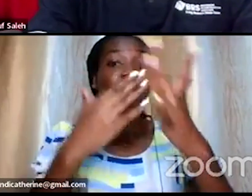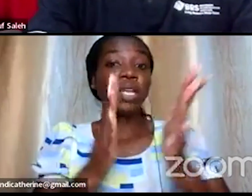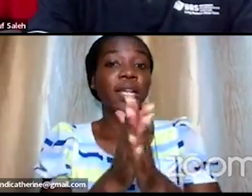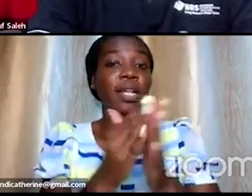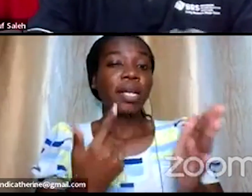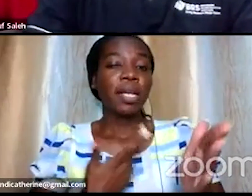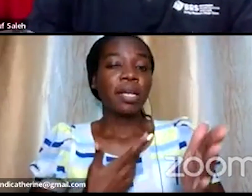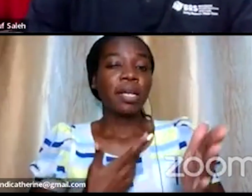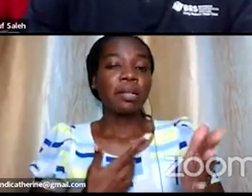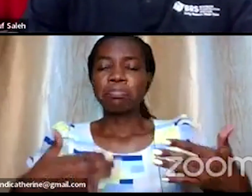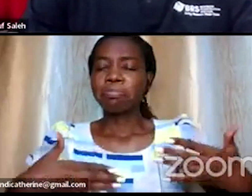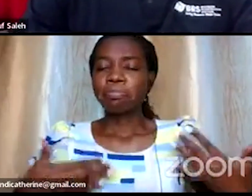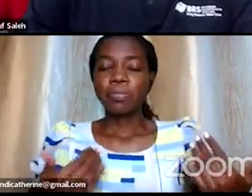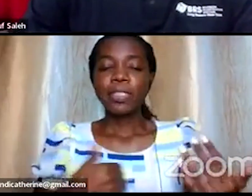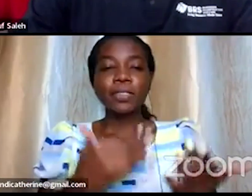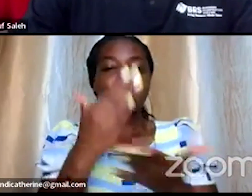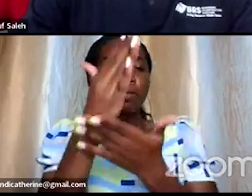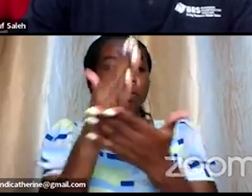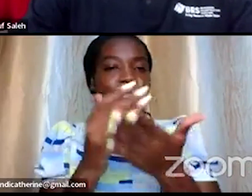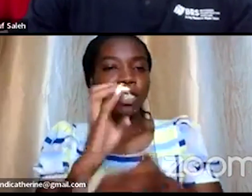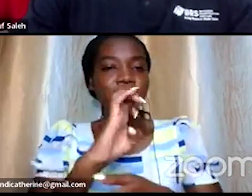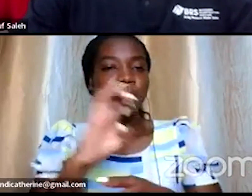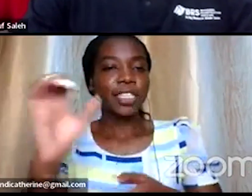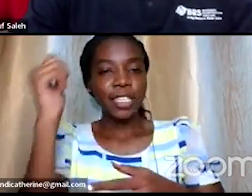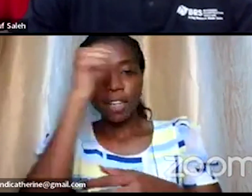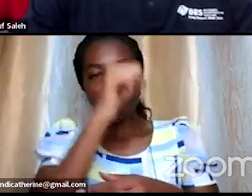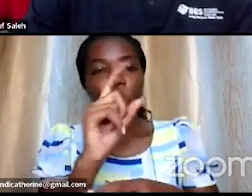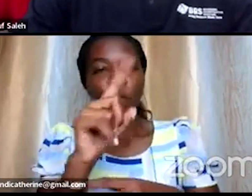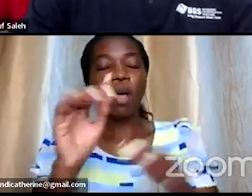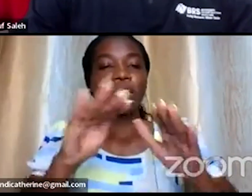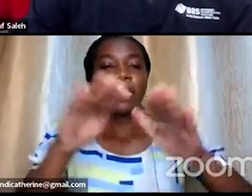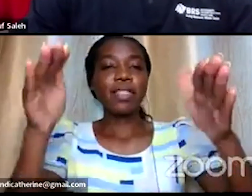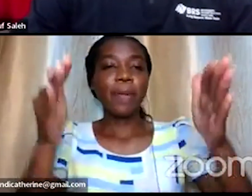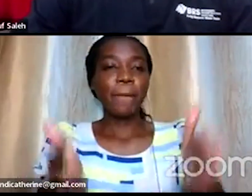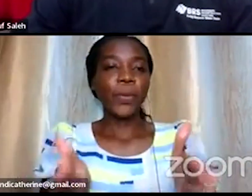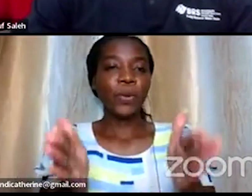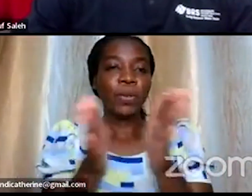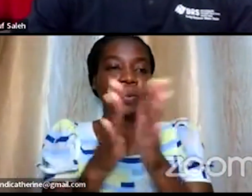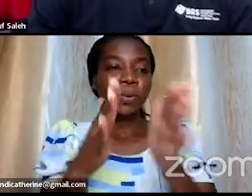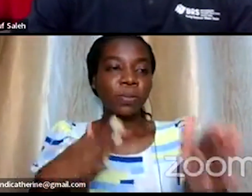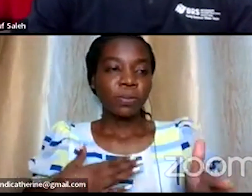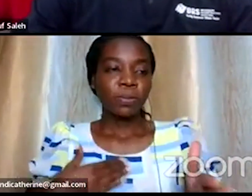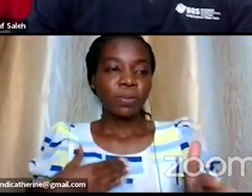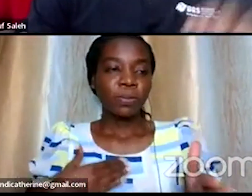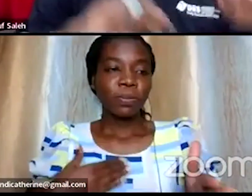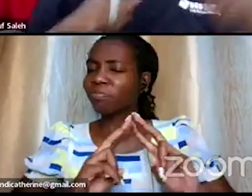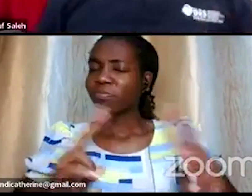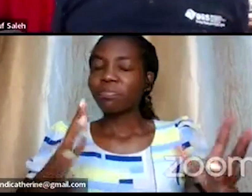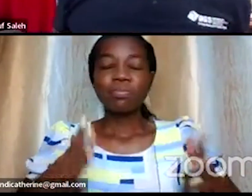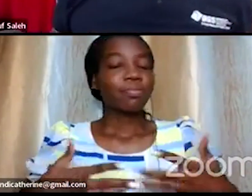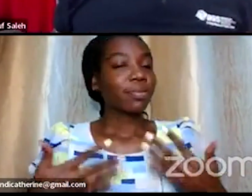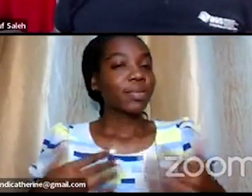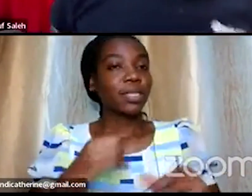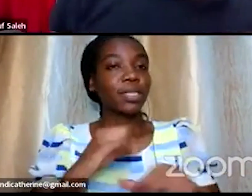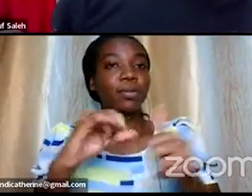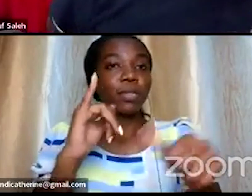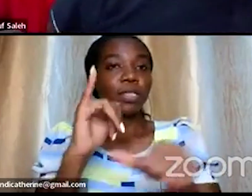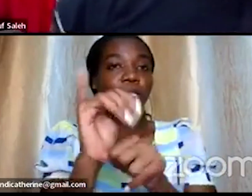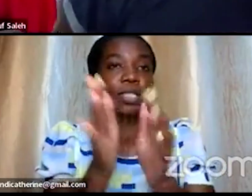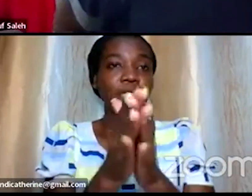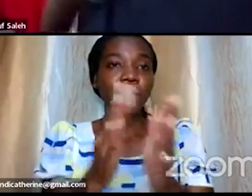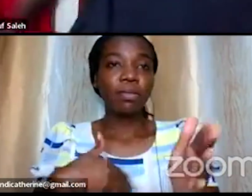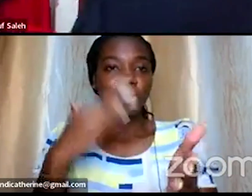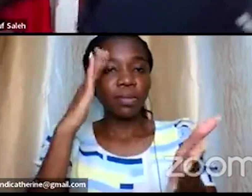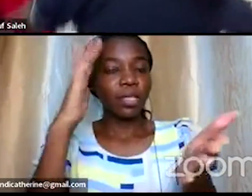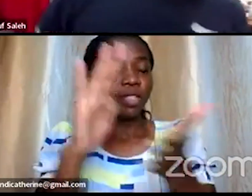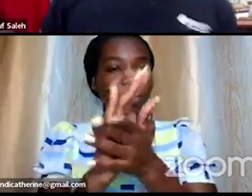have part of East Africa on one table. And I'm very, very excited about it. And I look forward. I think one of these fine days I